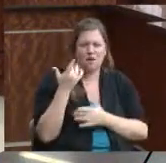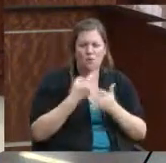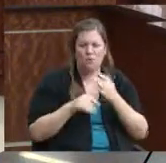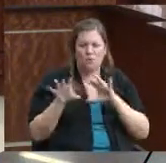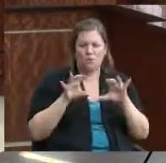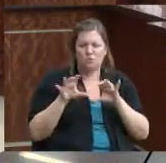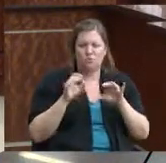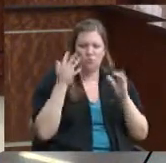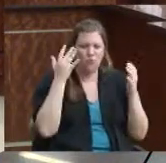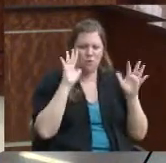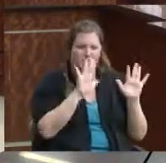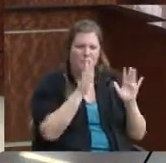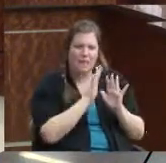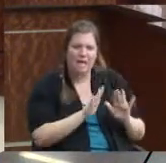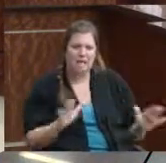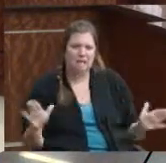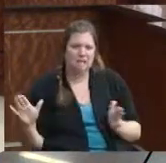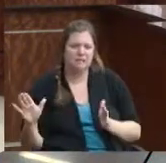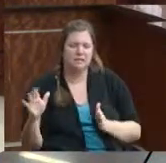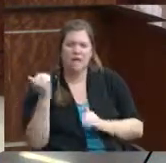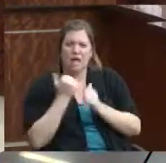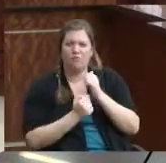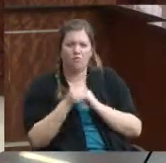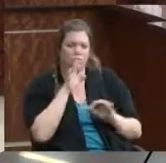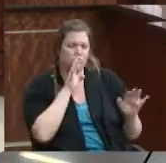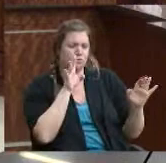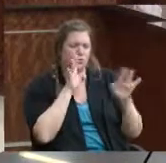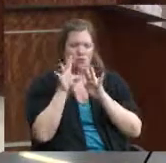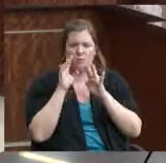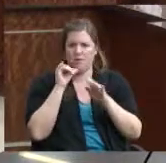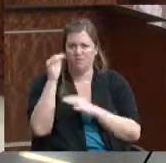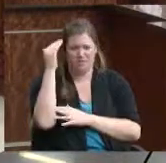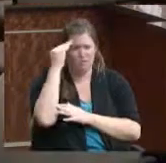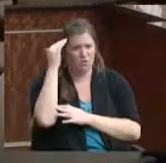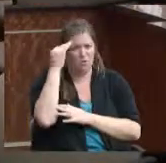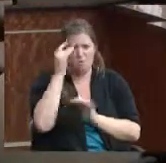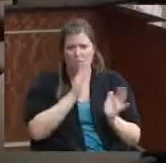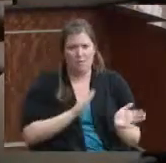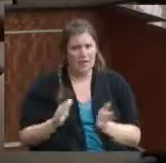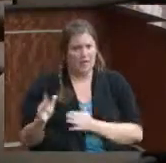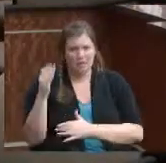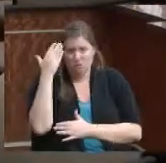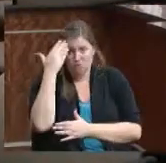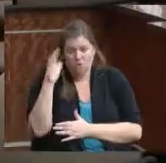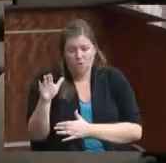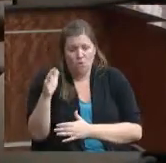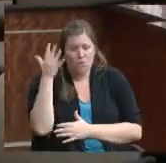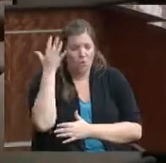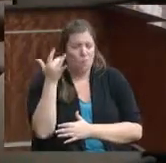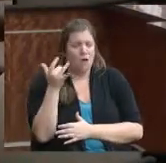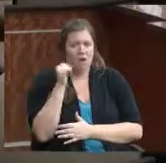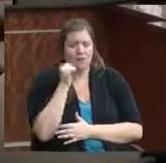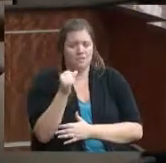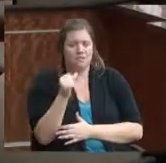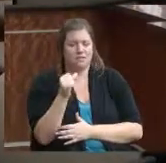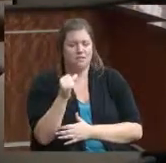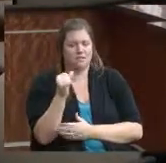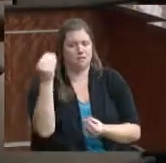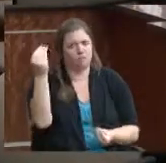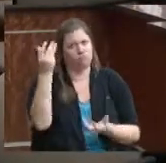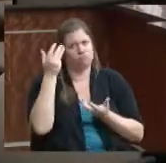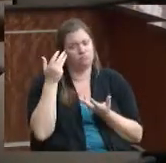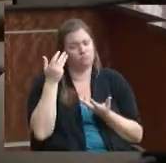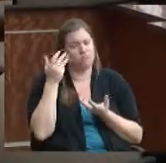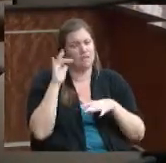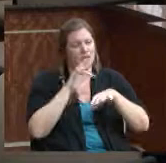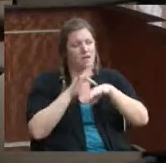were planning to do. All the residents we've spoken to were not aware of the plan. Why did Patuxent Green's Golf Club not